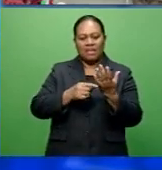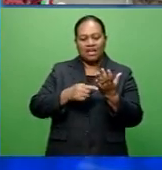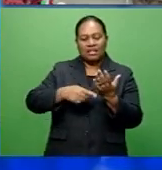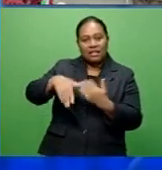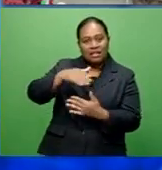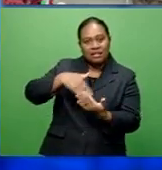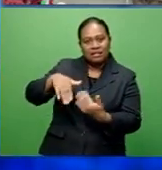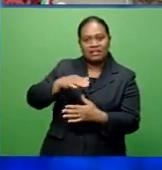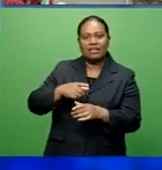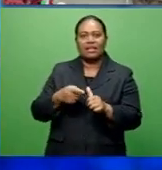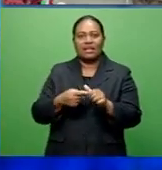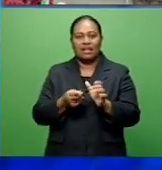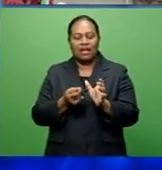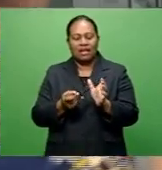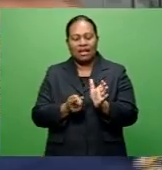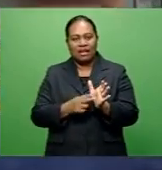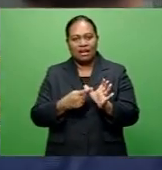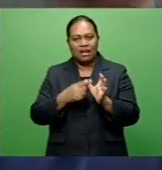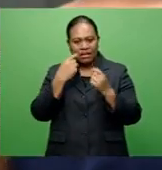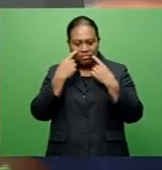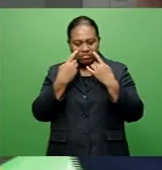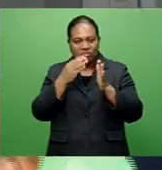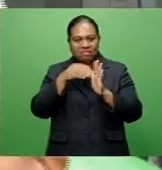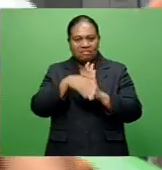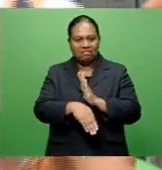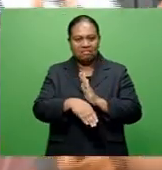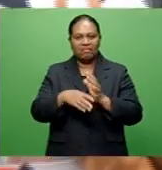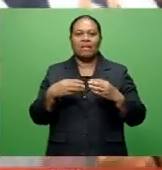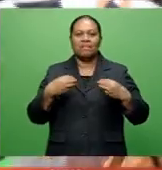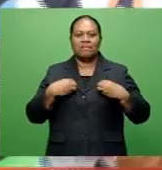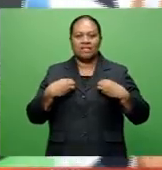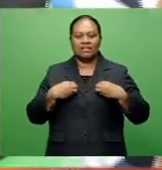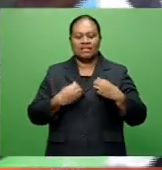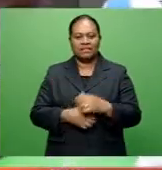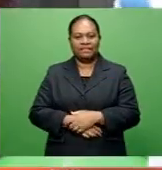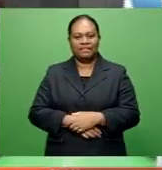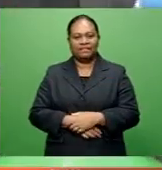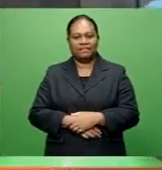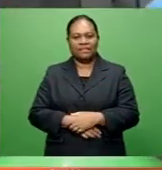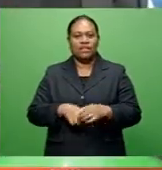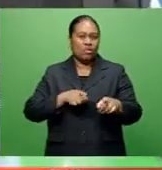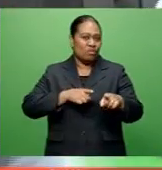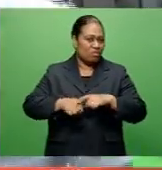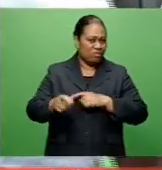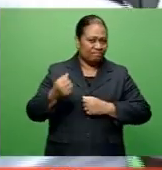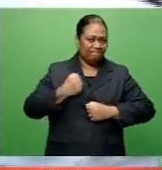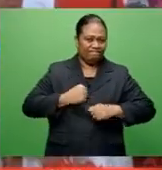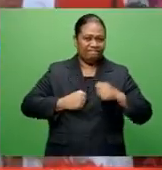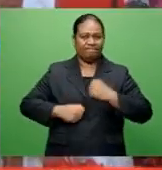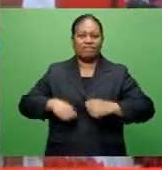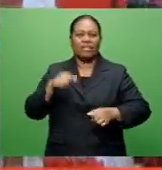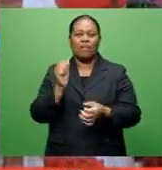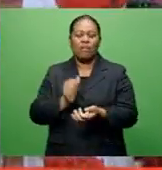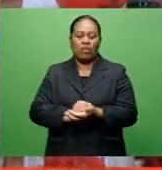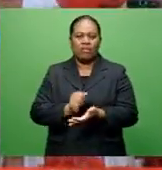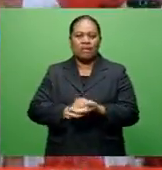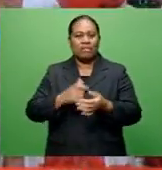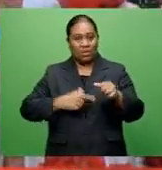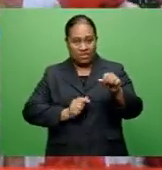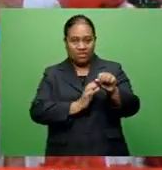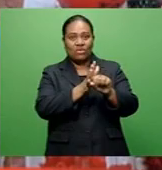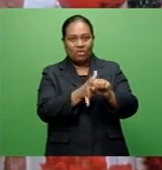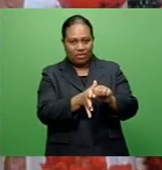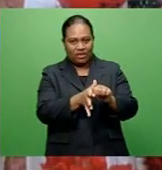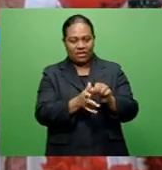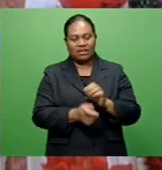Ana. Dipesh Kumar reports. Most of these businesses were struggling from the impact of COVID-19, and this has been